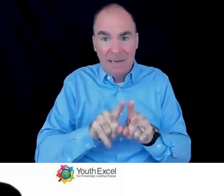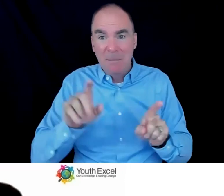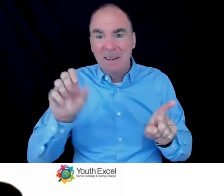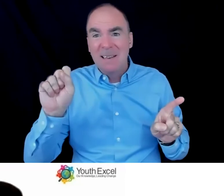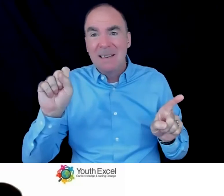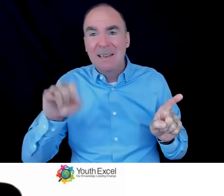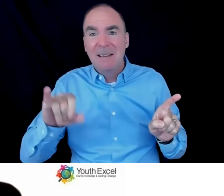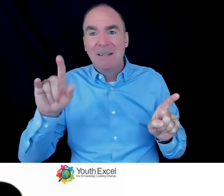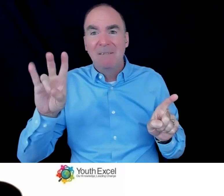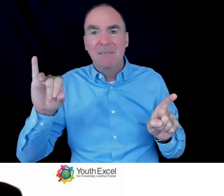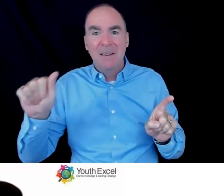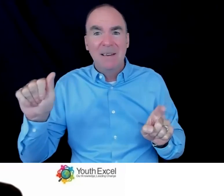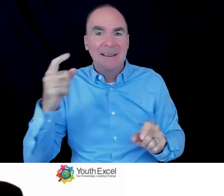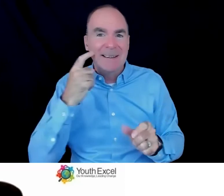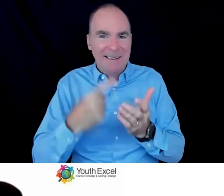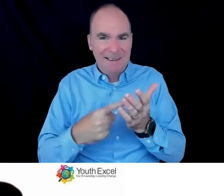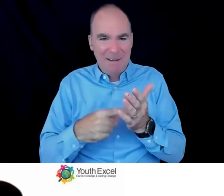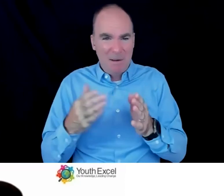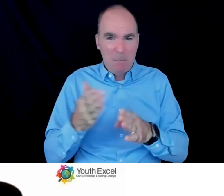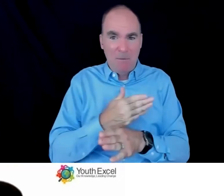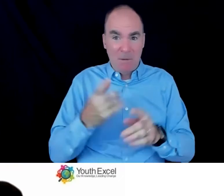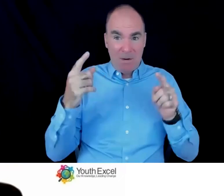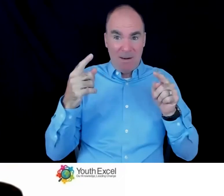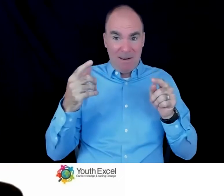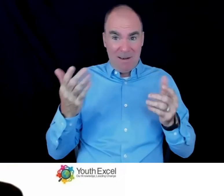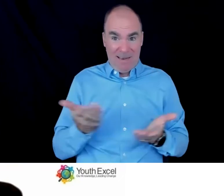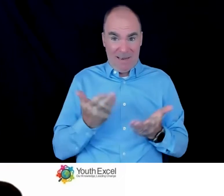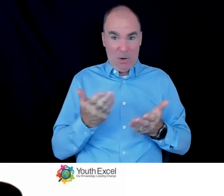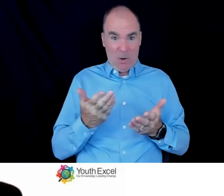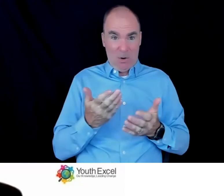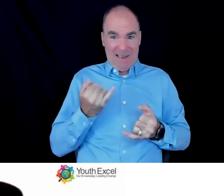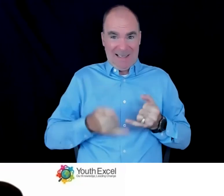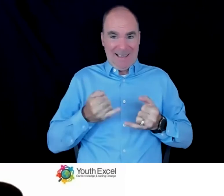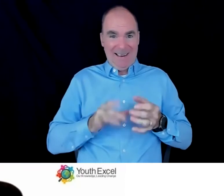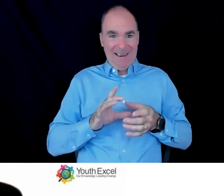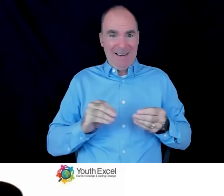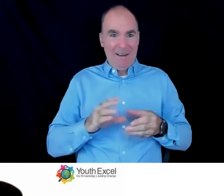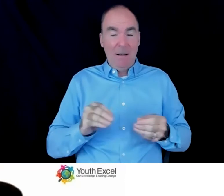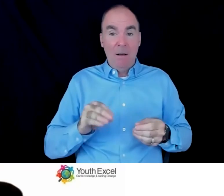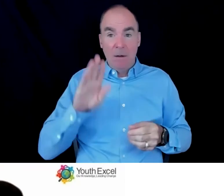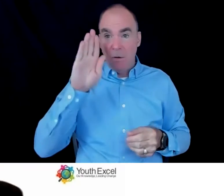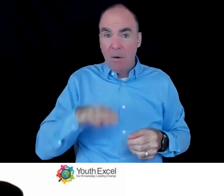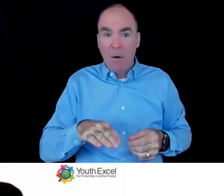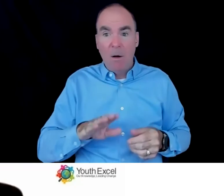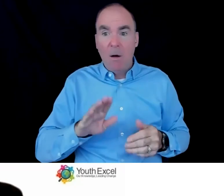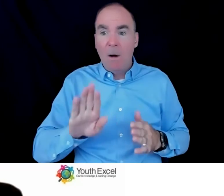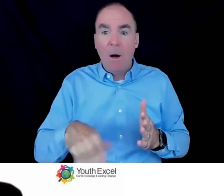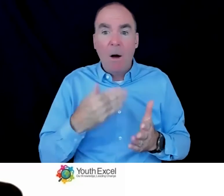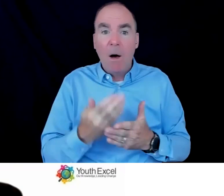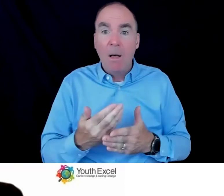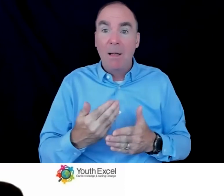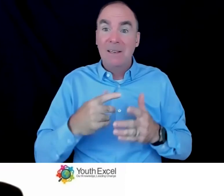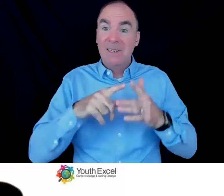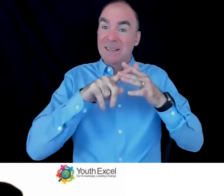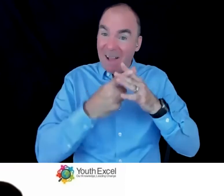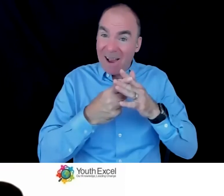to, initially, before coming into these particular closing remarks, each and everything that has a beginning at times gets to have an end.